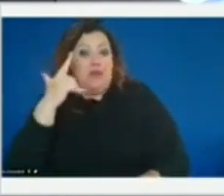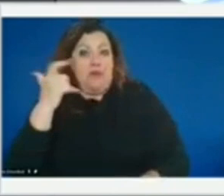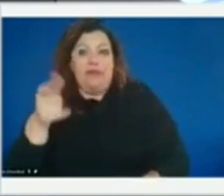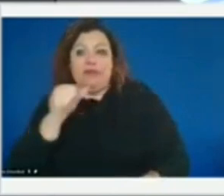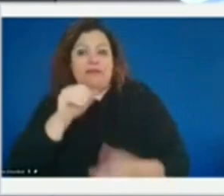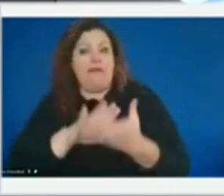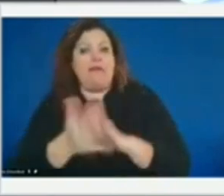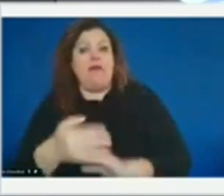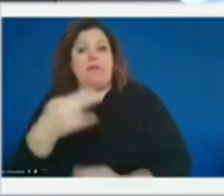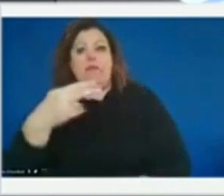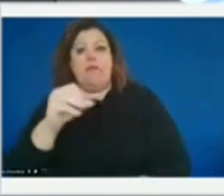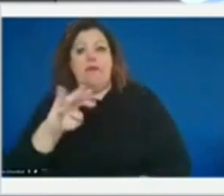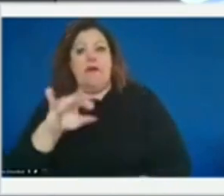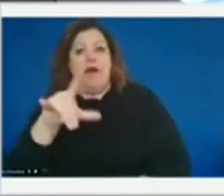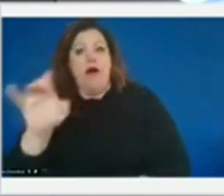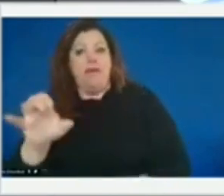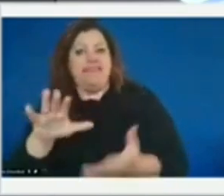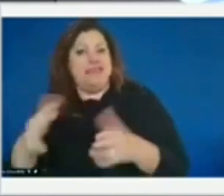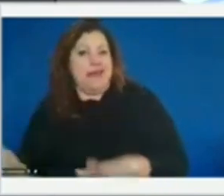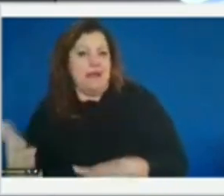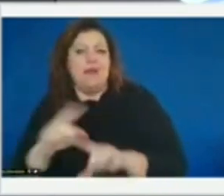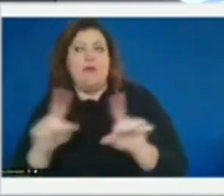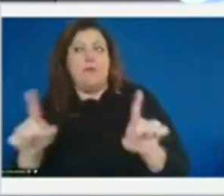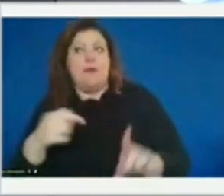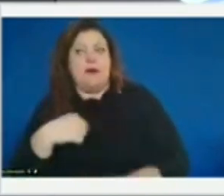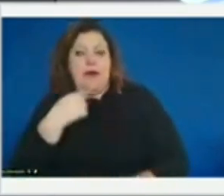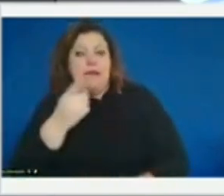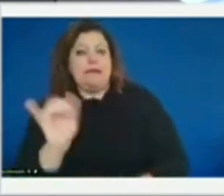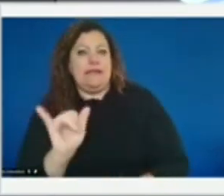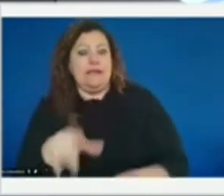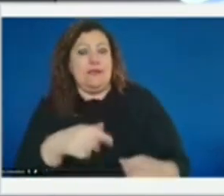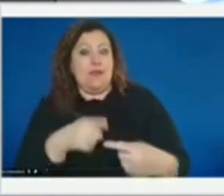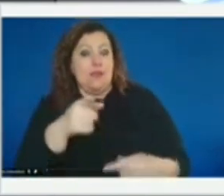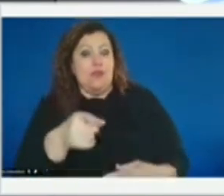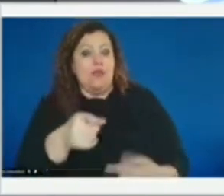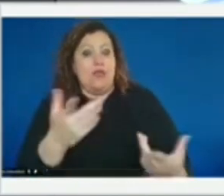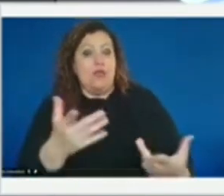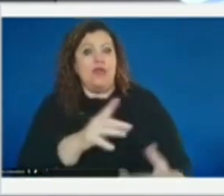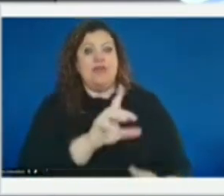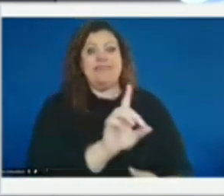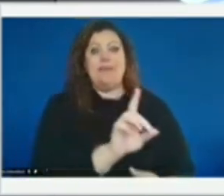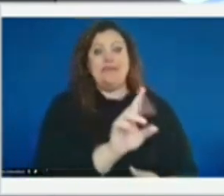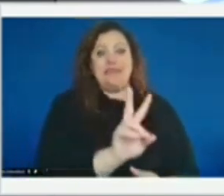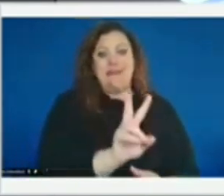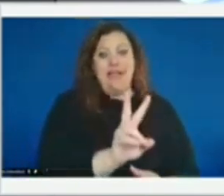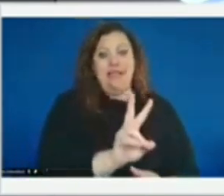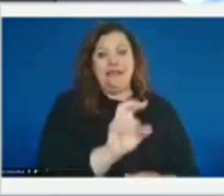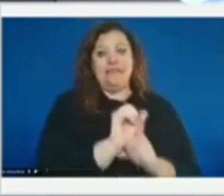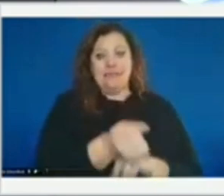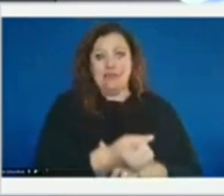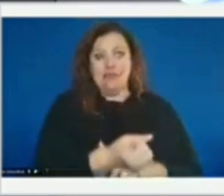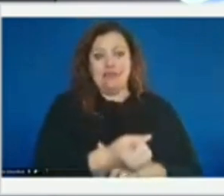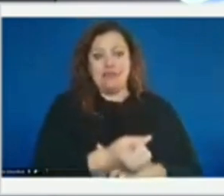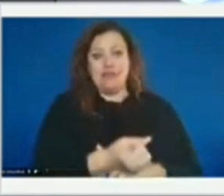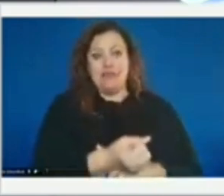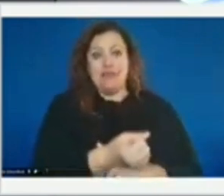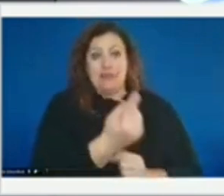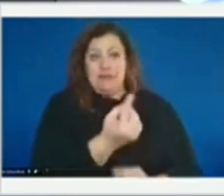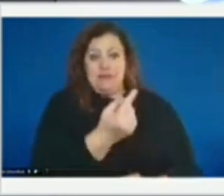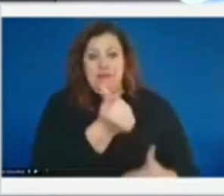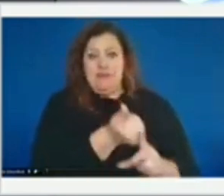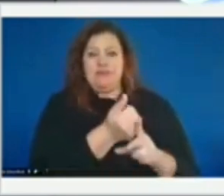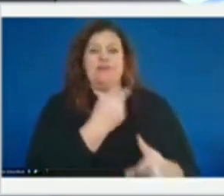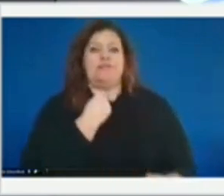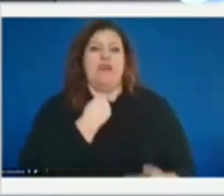homicide. But I say, too, when you come to a domestic violence situation where somebody is trapped in an